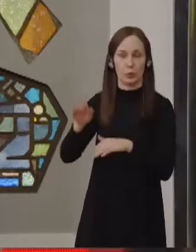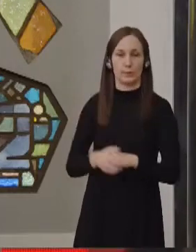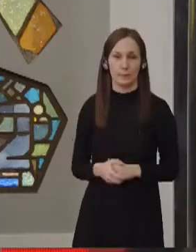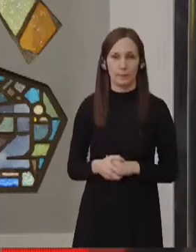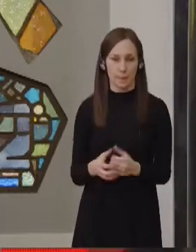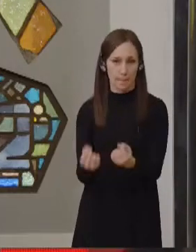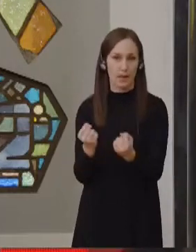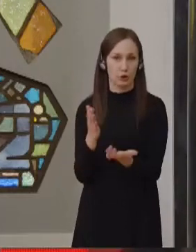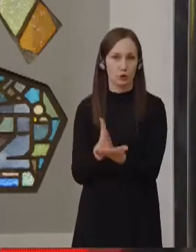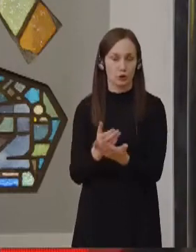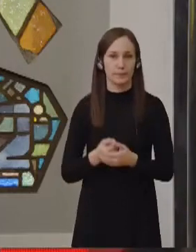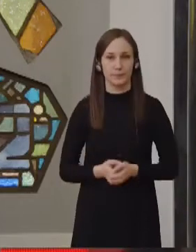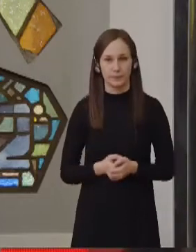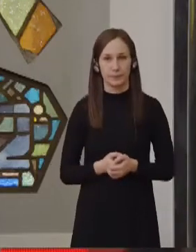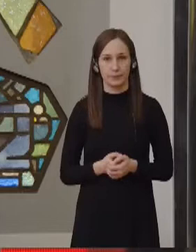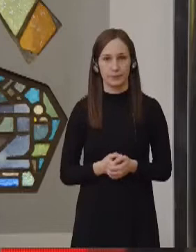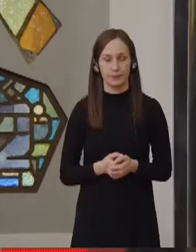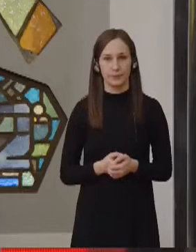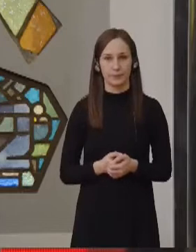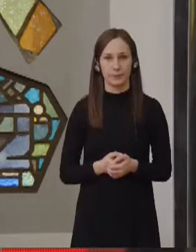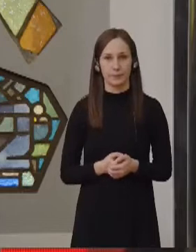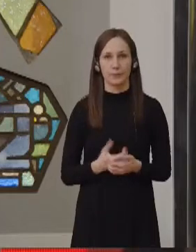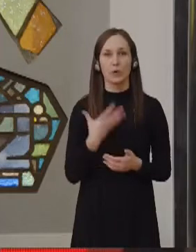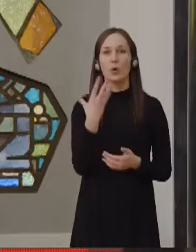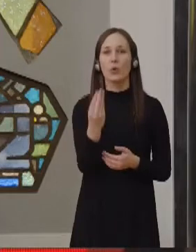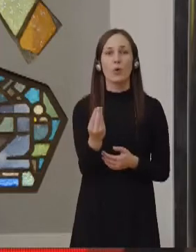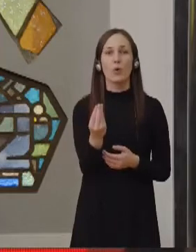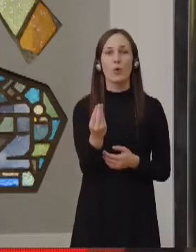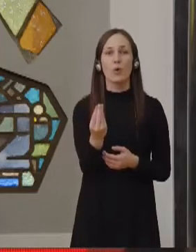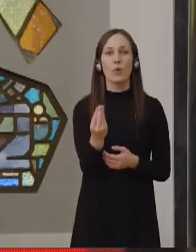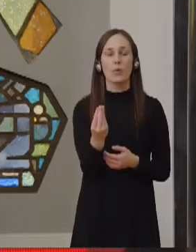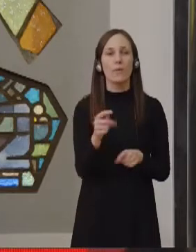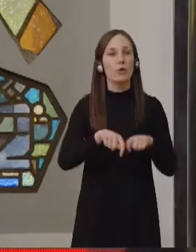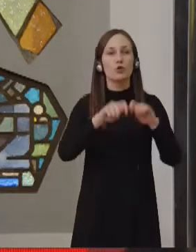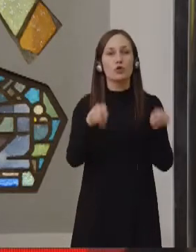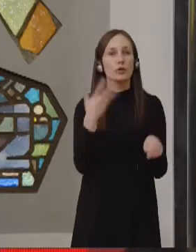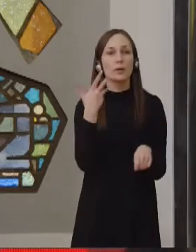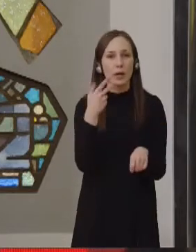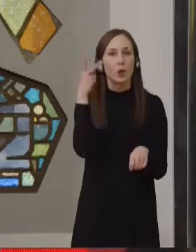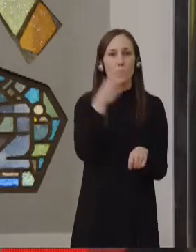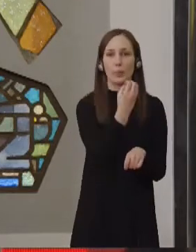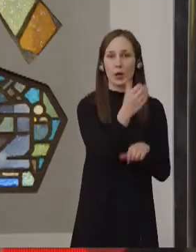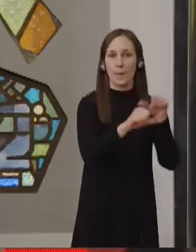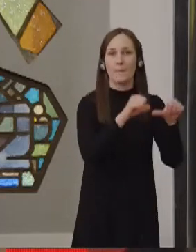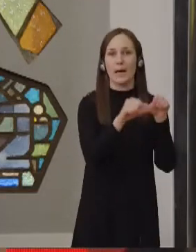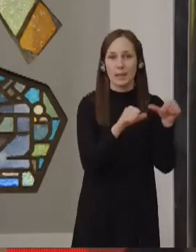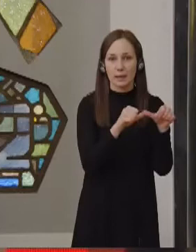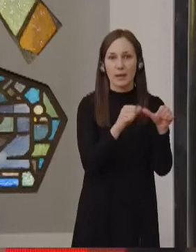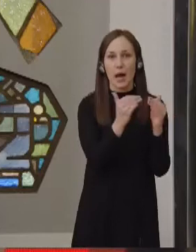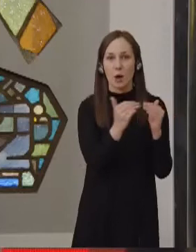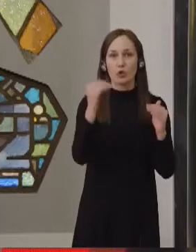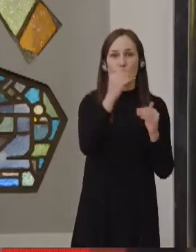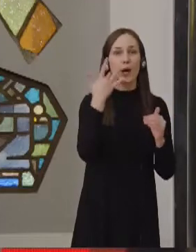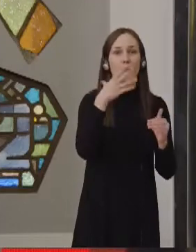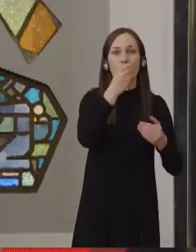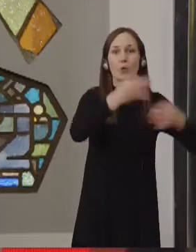Supreme Court decision in June 2015. This progress, however, did not come without struggle, lots of